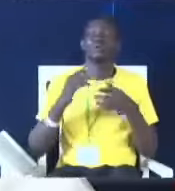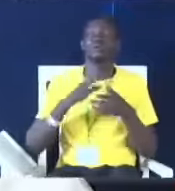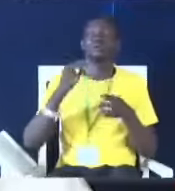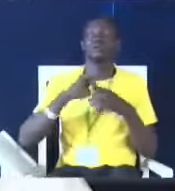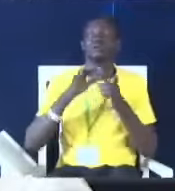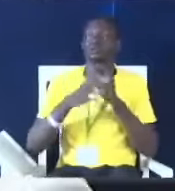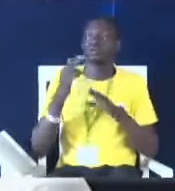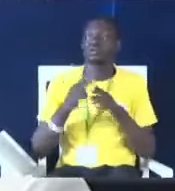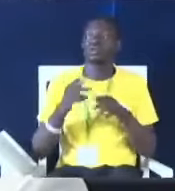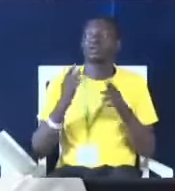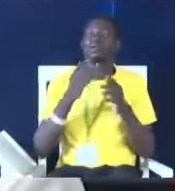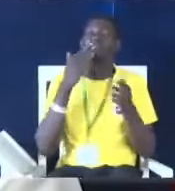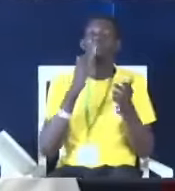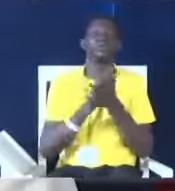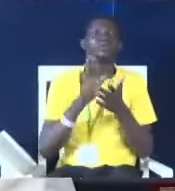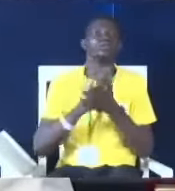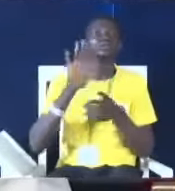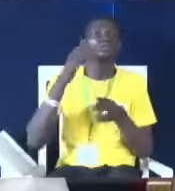praise. We give you